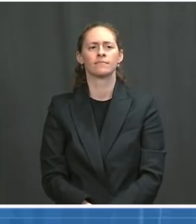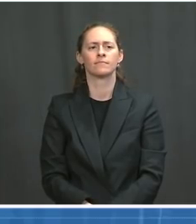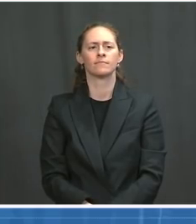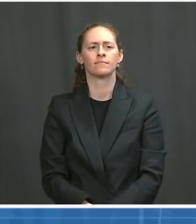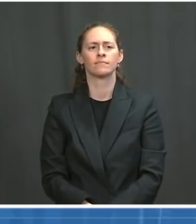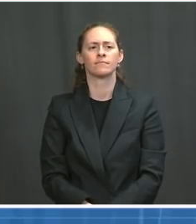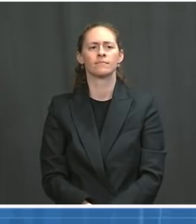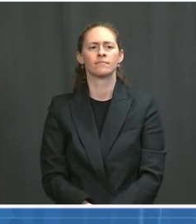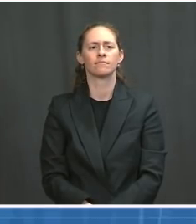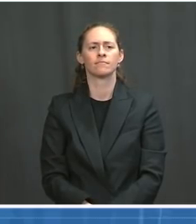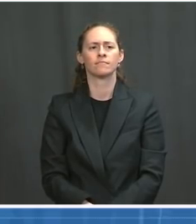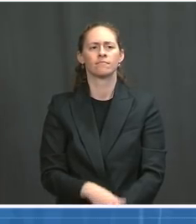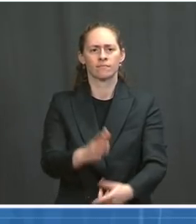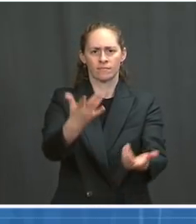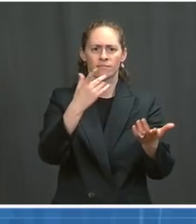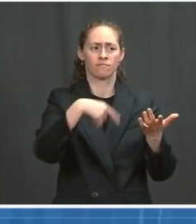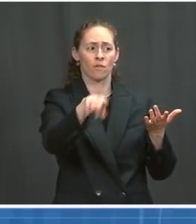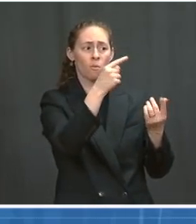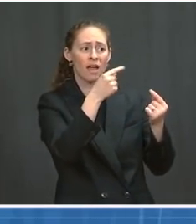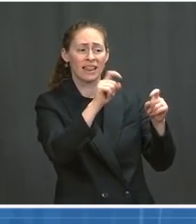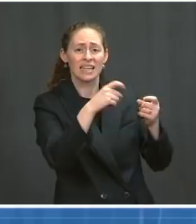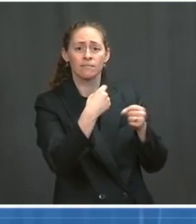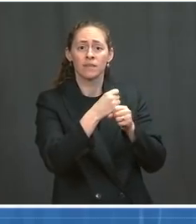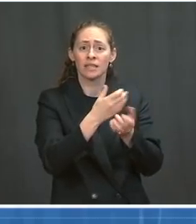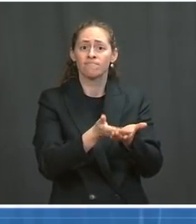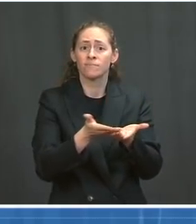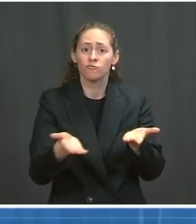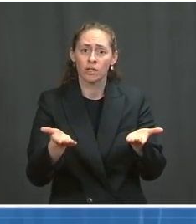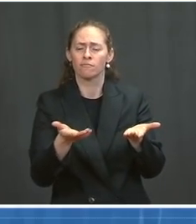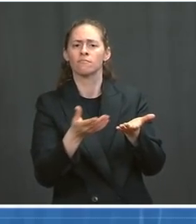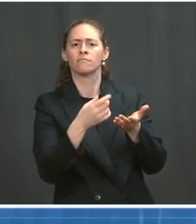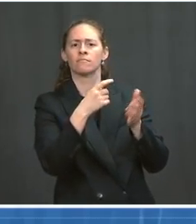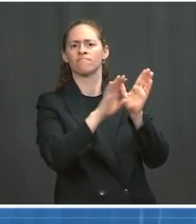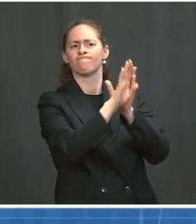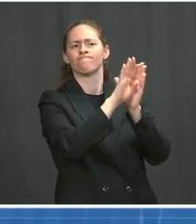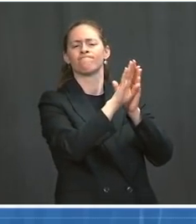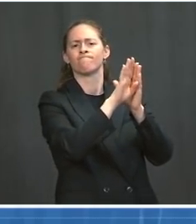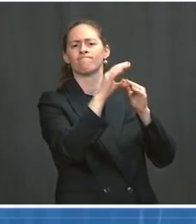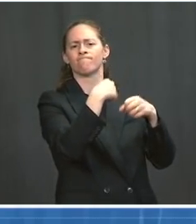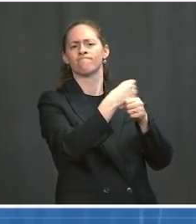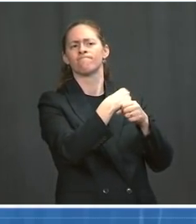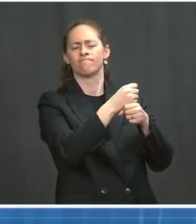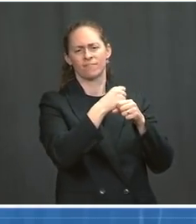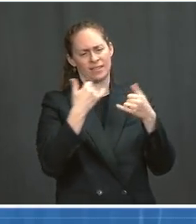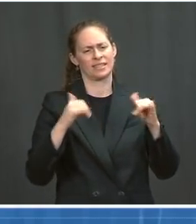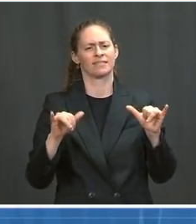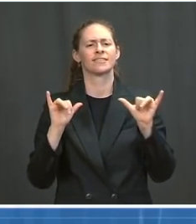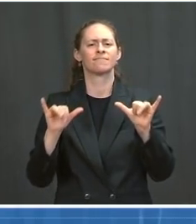Next question. Tommy Christopher, Mediaite.